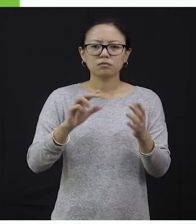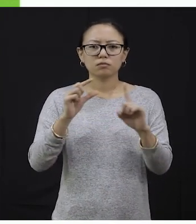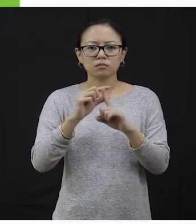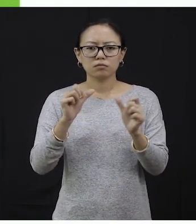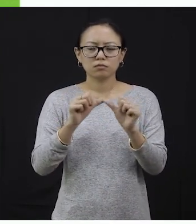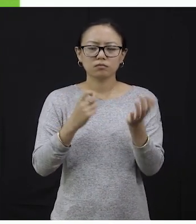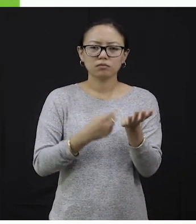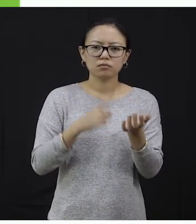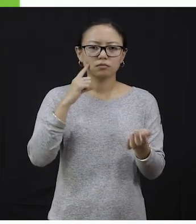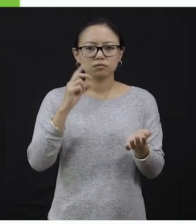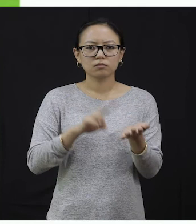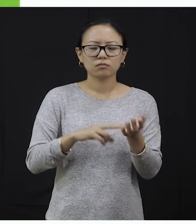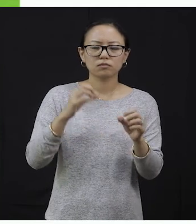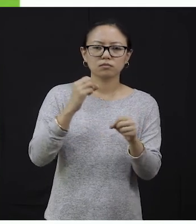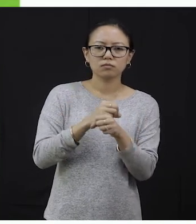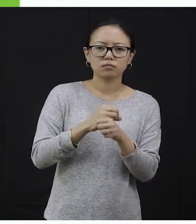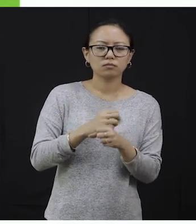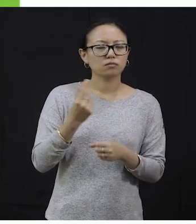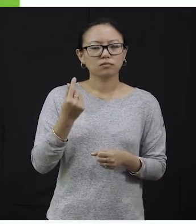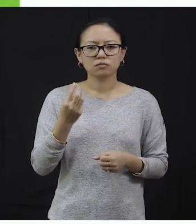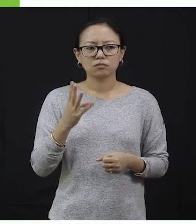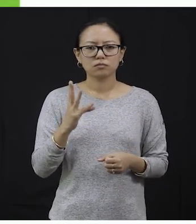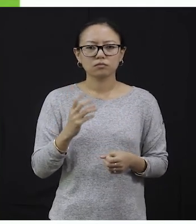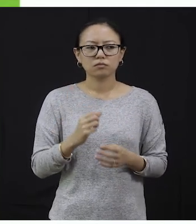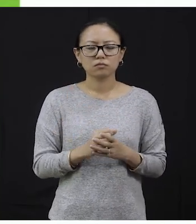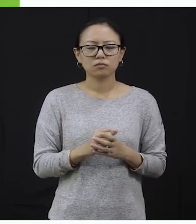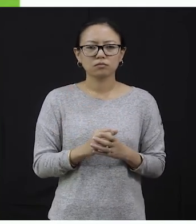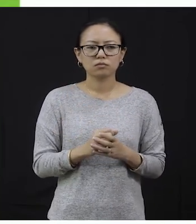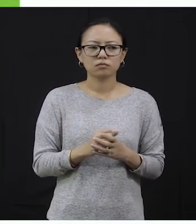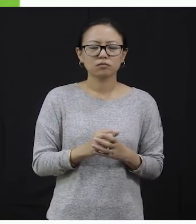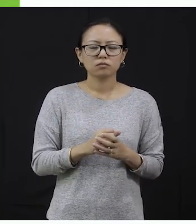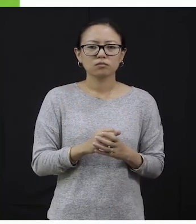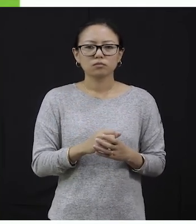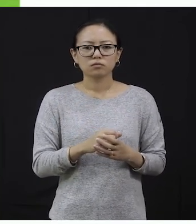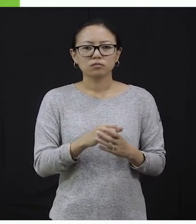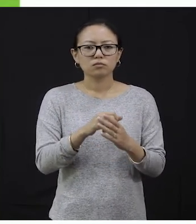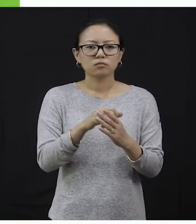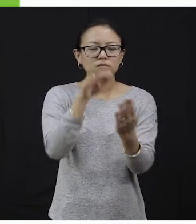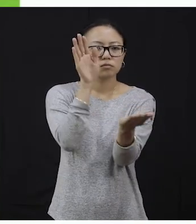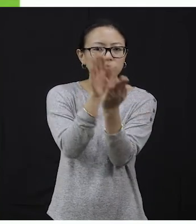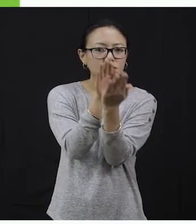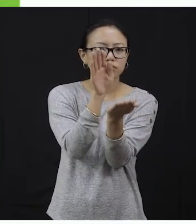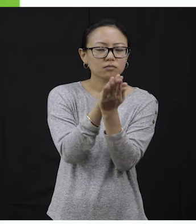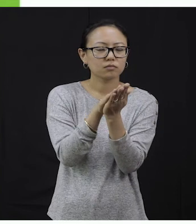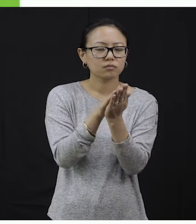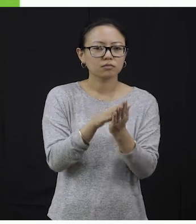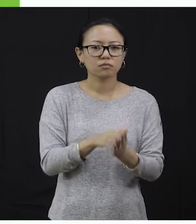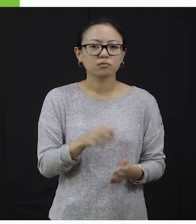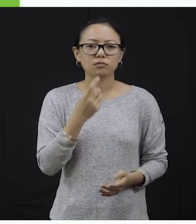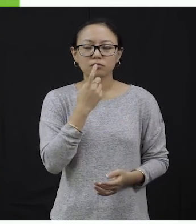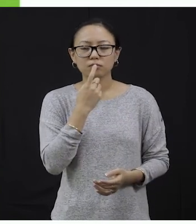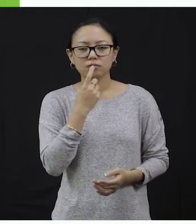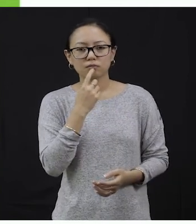the mouth and the sign has the mouth of the alligator. The mouth of the alligator will always